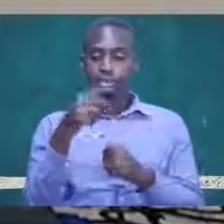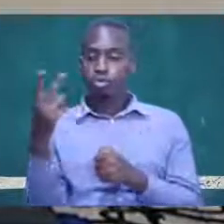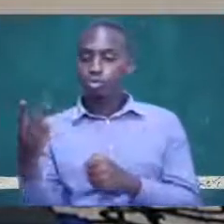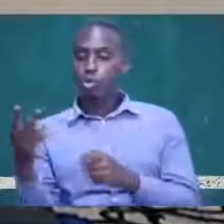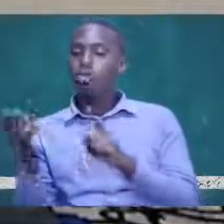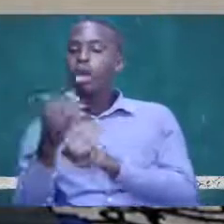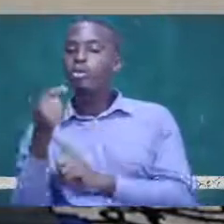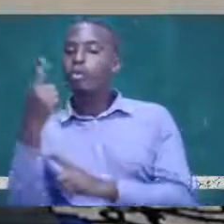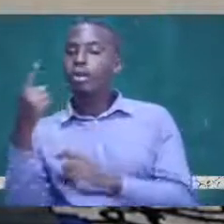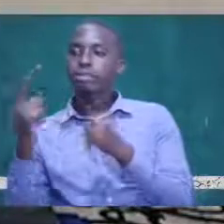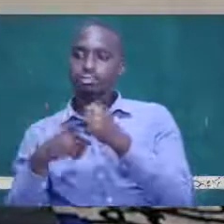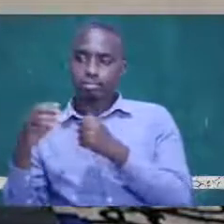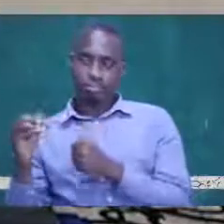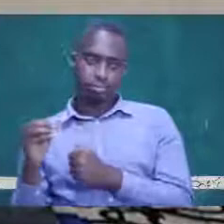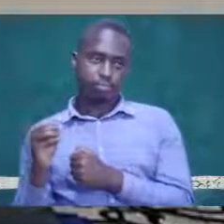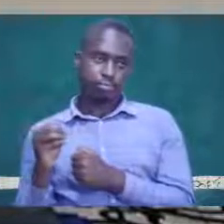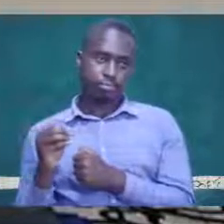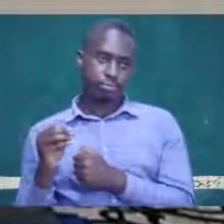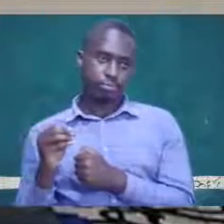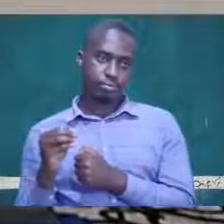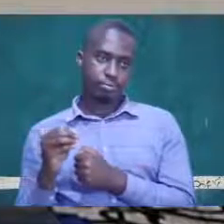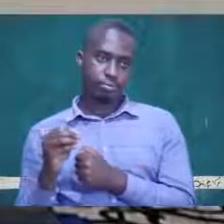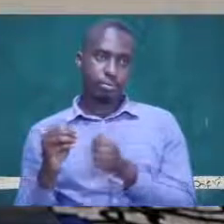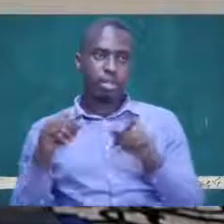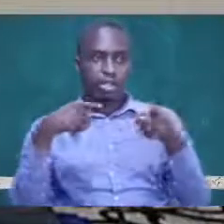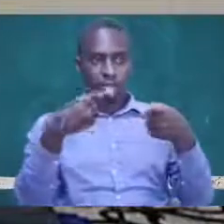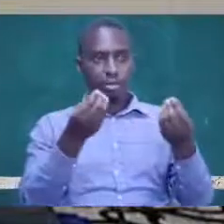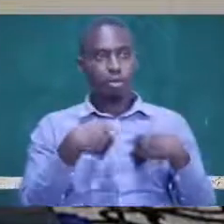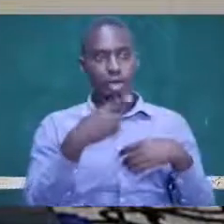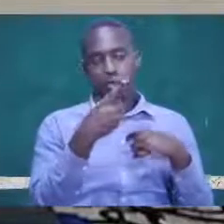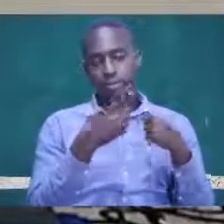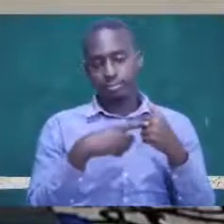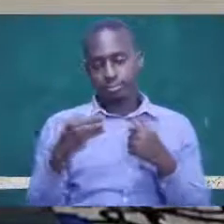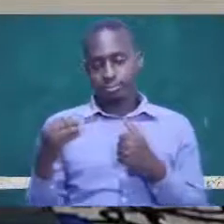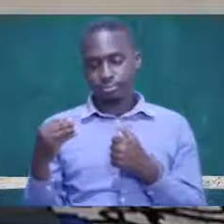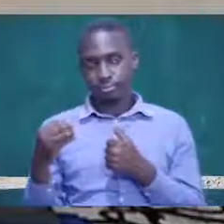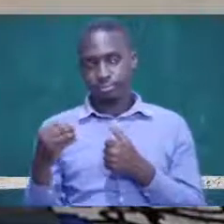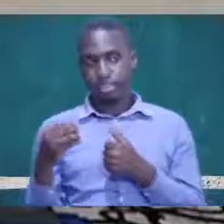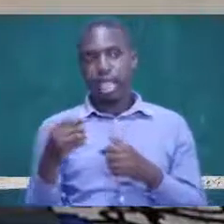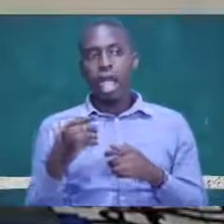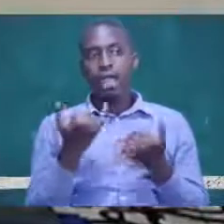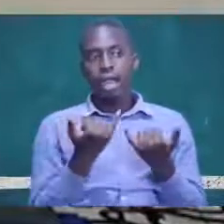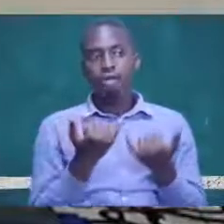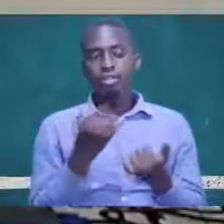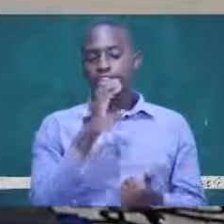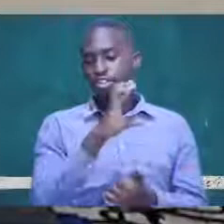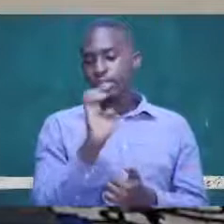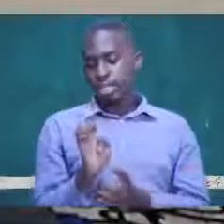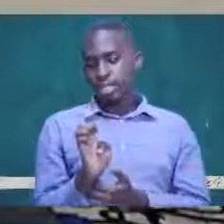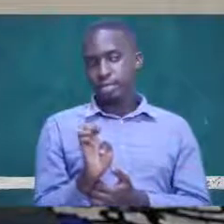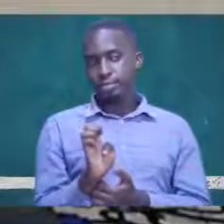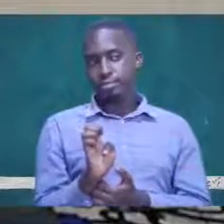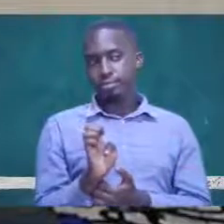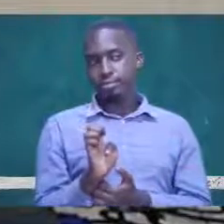get 160. 80 times 2, it will give you 160. Now, the consumption